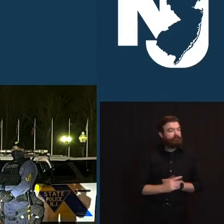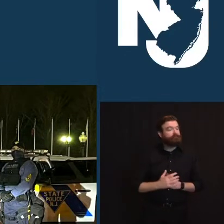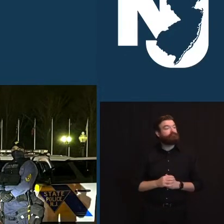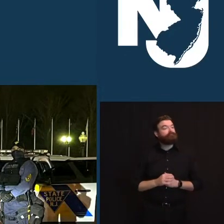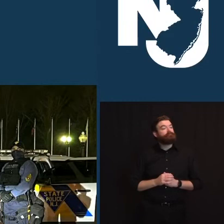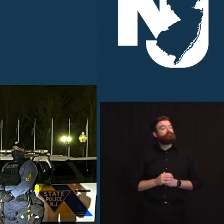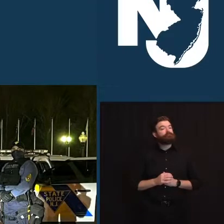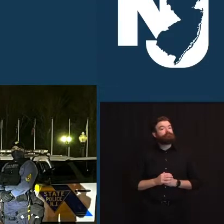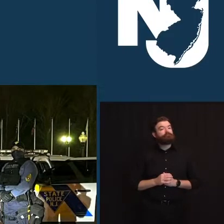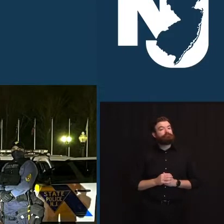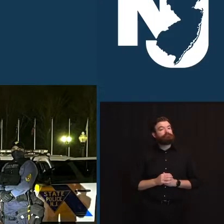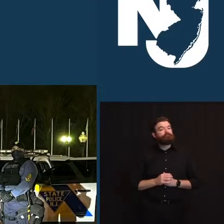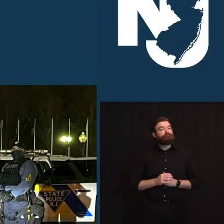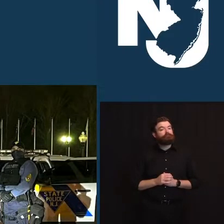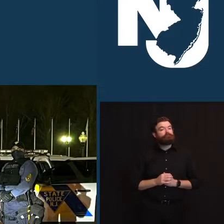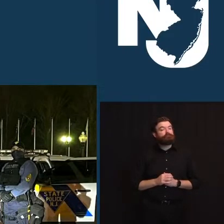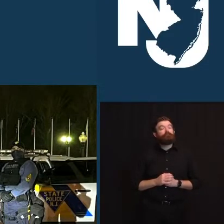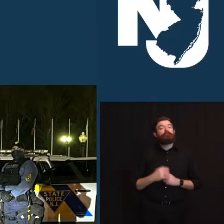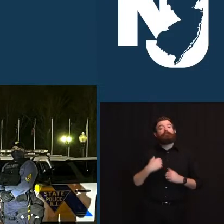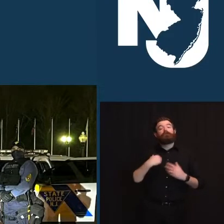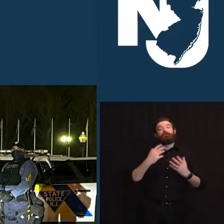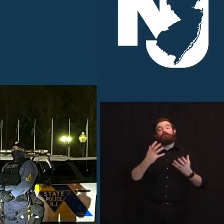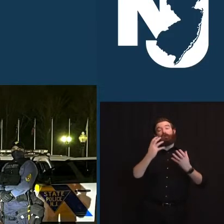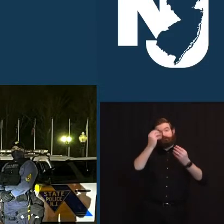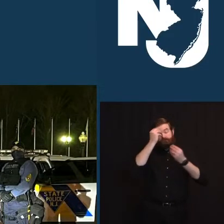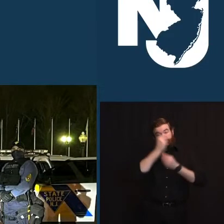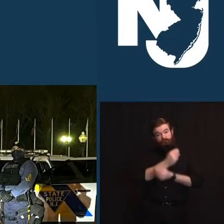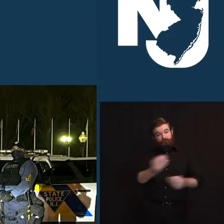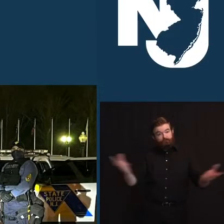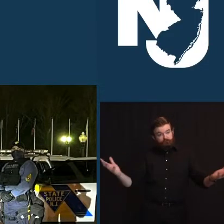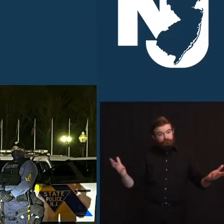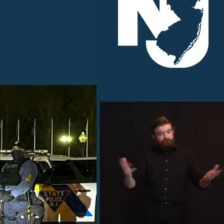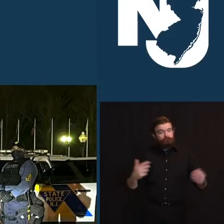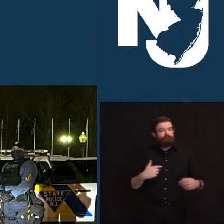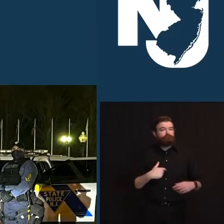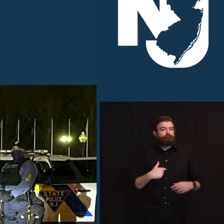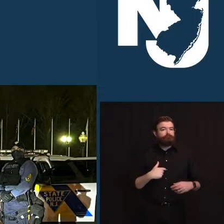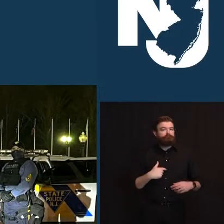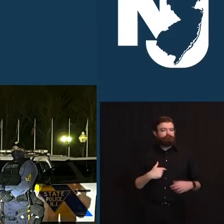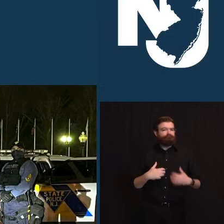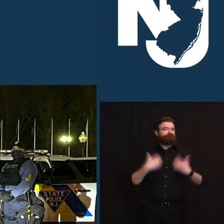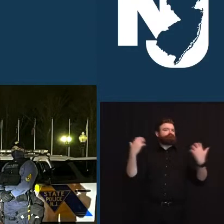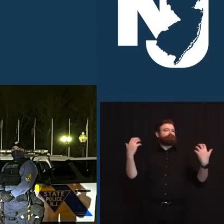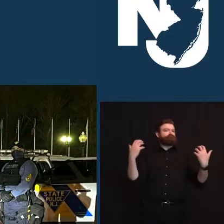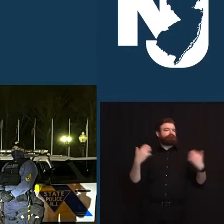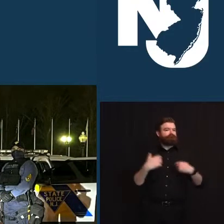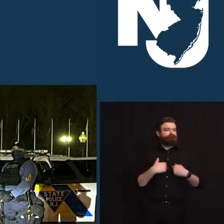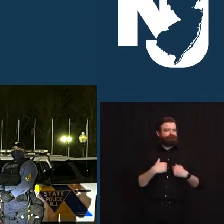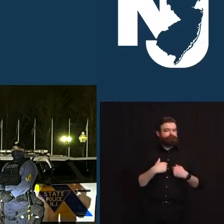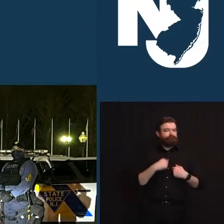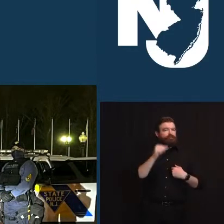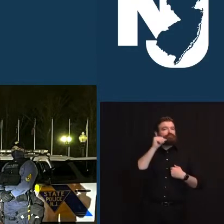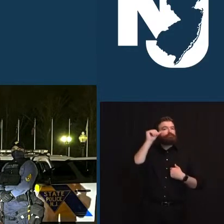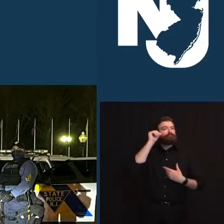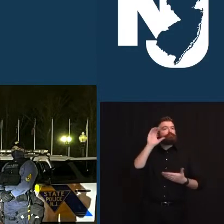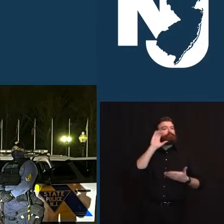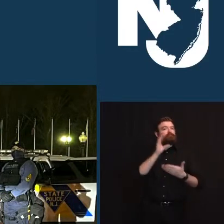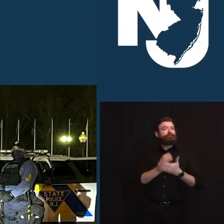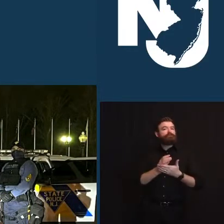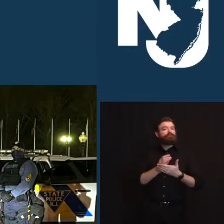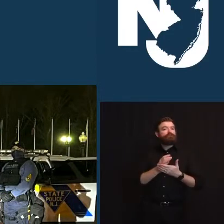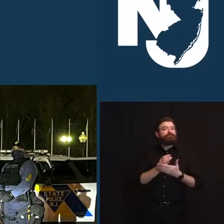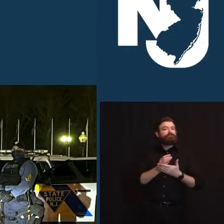note, allow me to say this, that I was as angry as anyone at the pictures of guardswomen and guardsmen from across the country being relegated